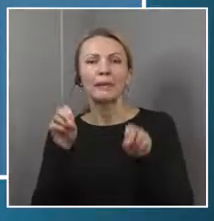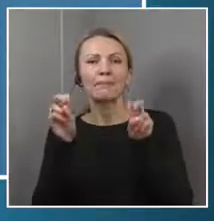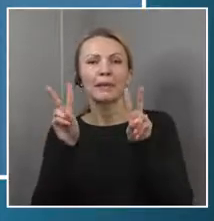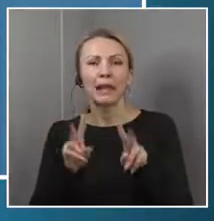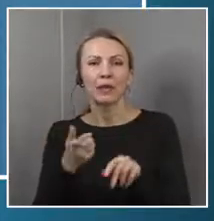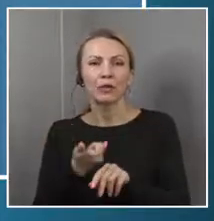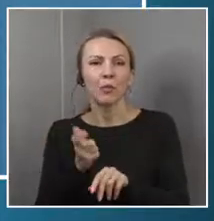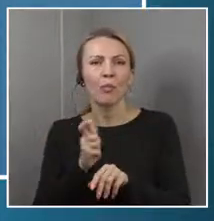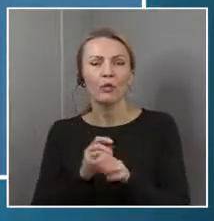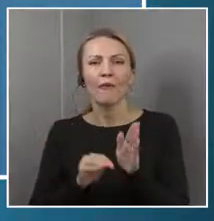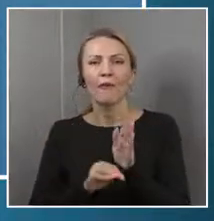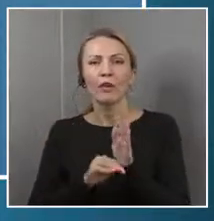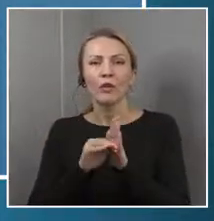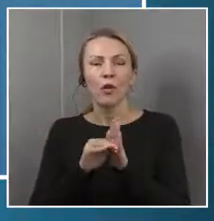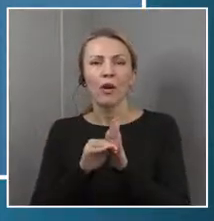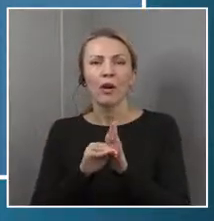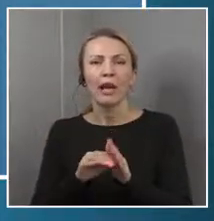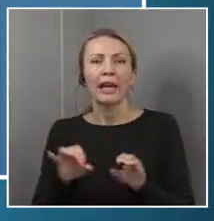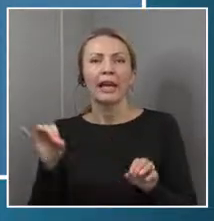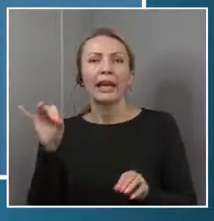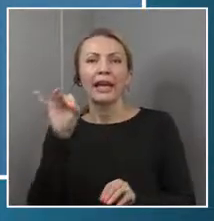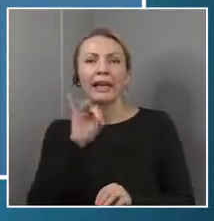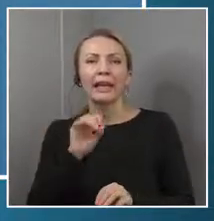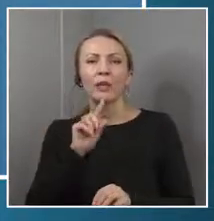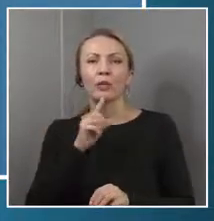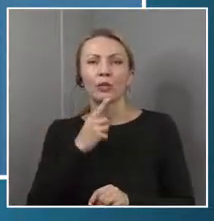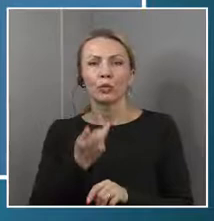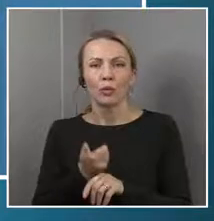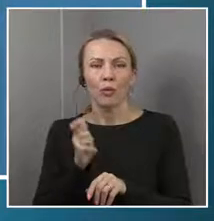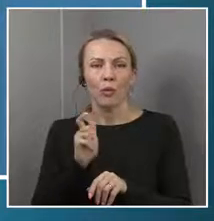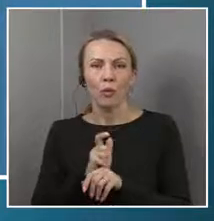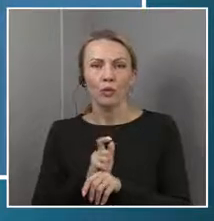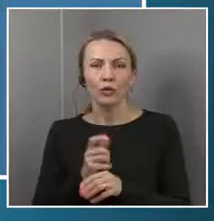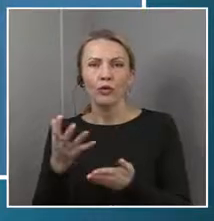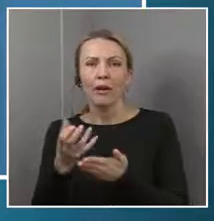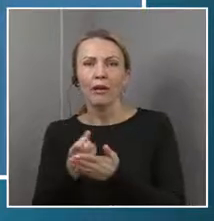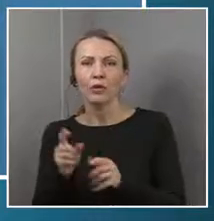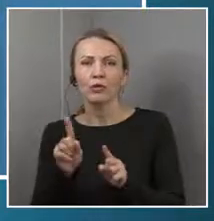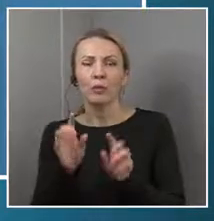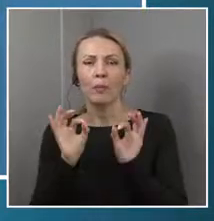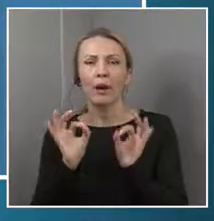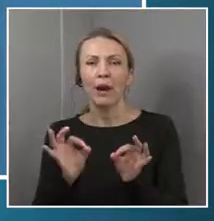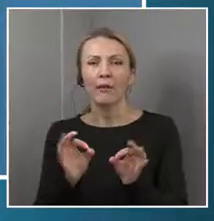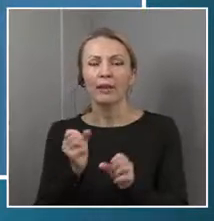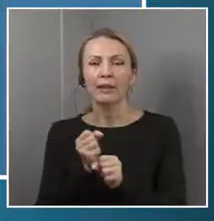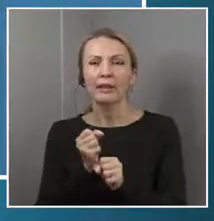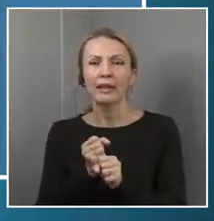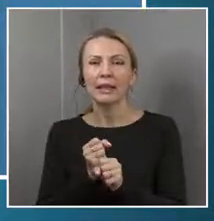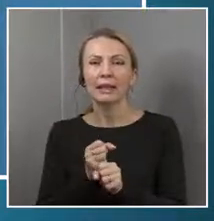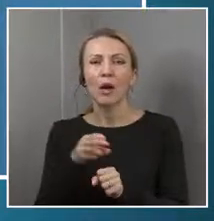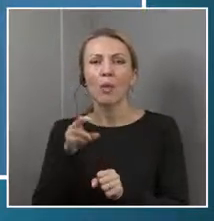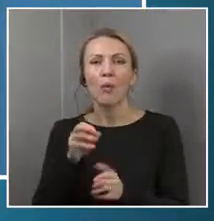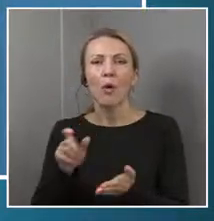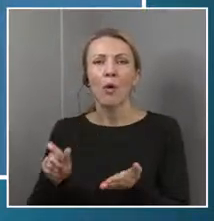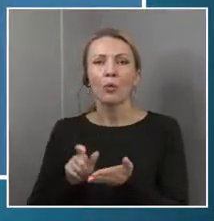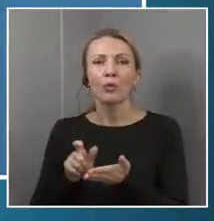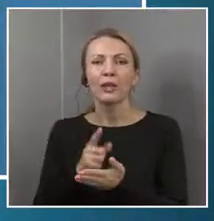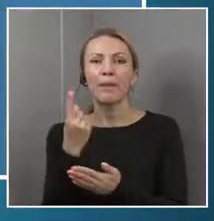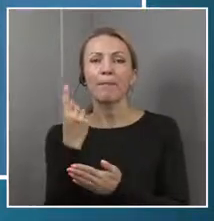then you need to be an expert. And you cannot outsmart the market.